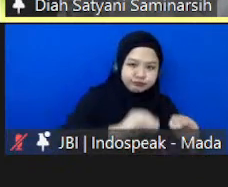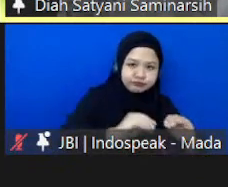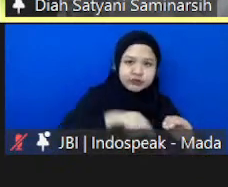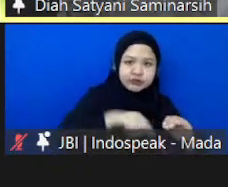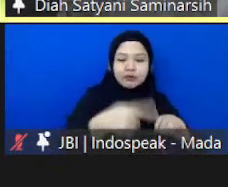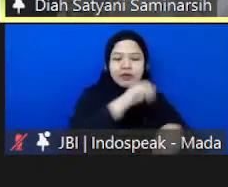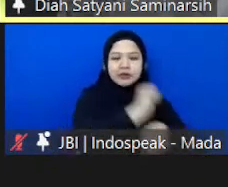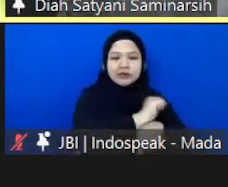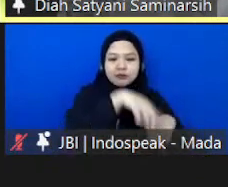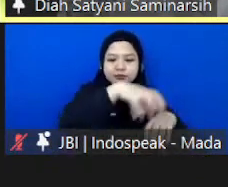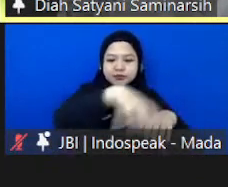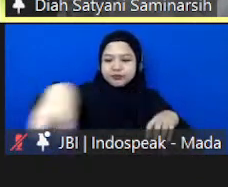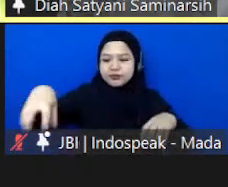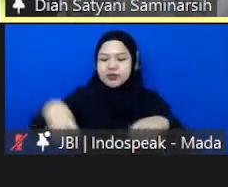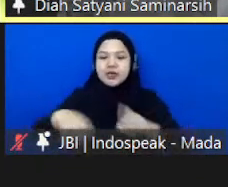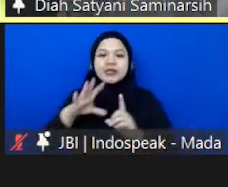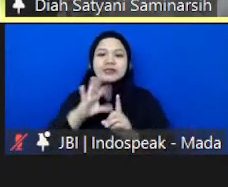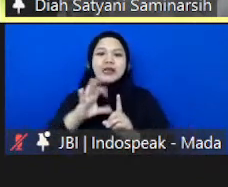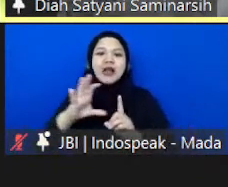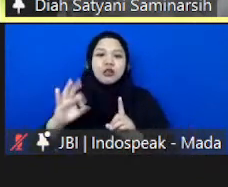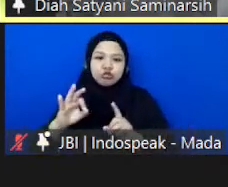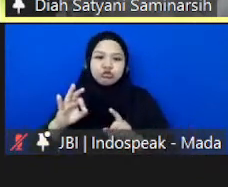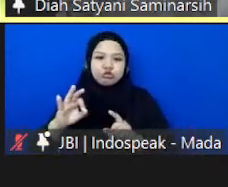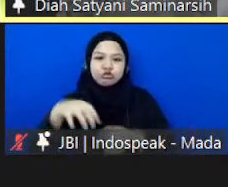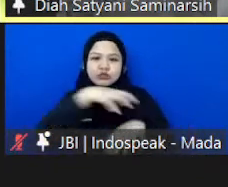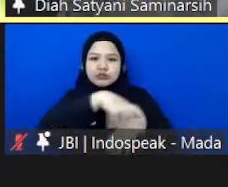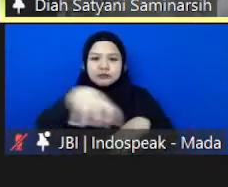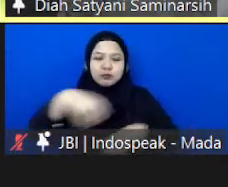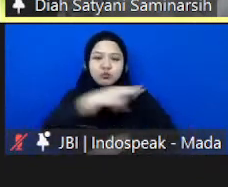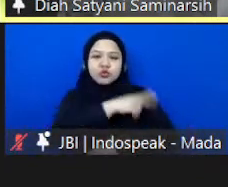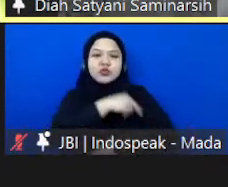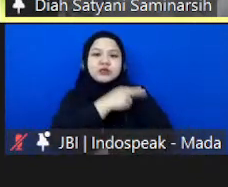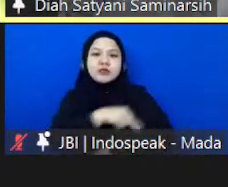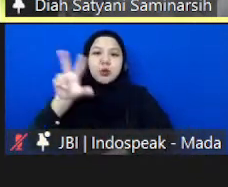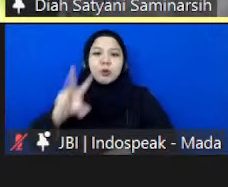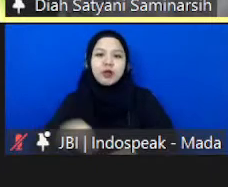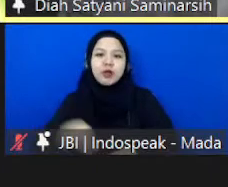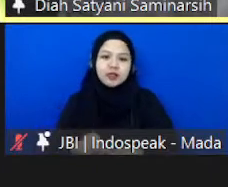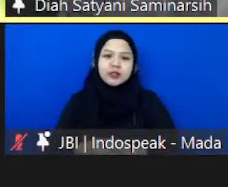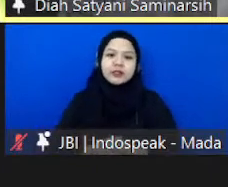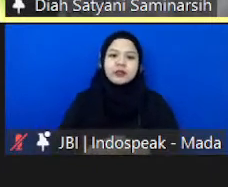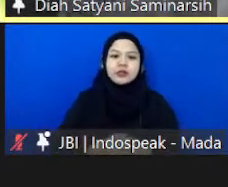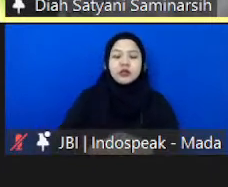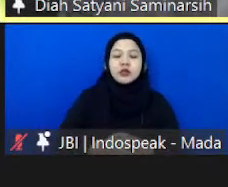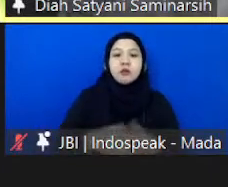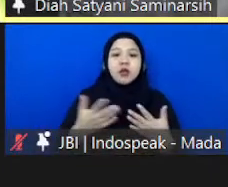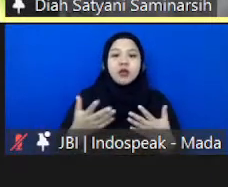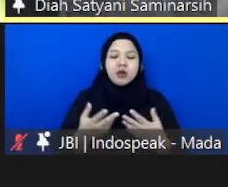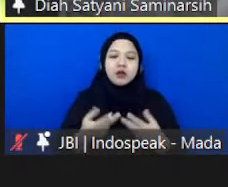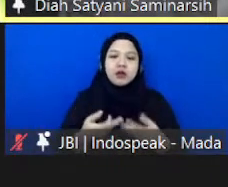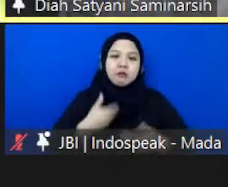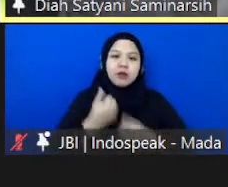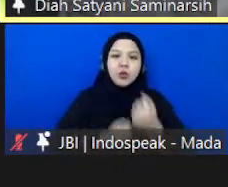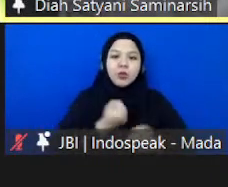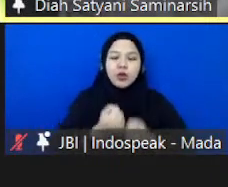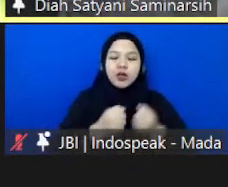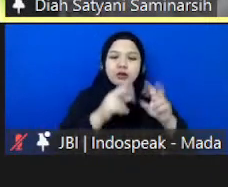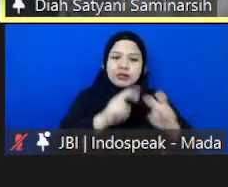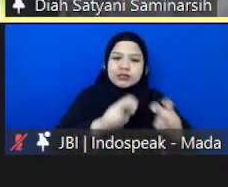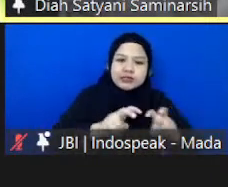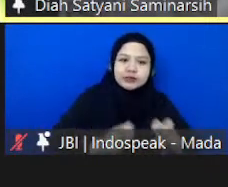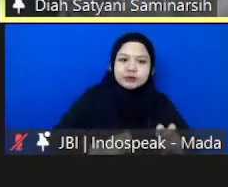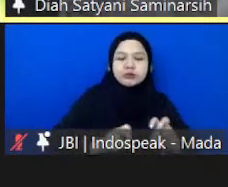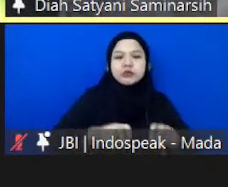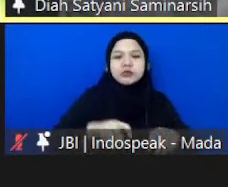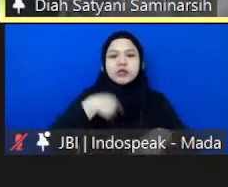doing a monitoring with a dashboard and M&E plan, and then conducting impact assessment in the end. After